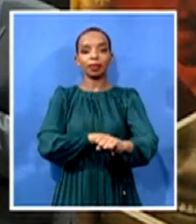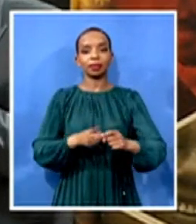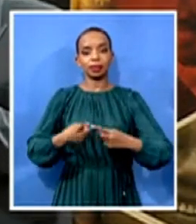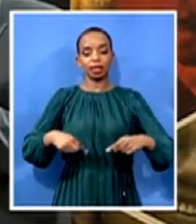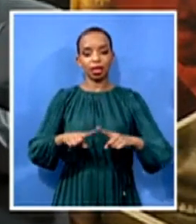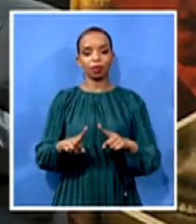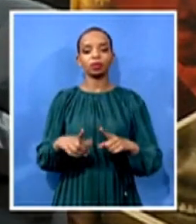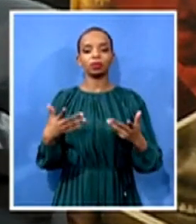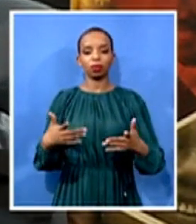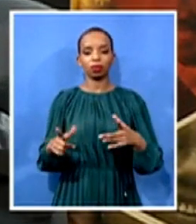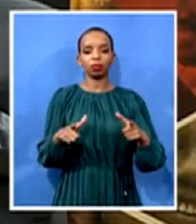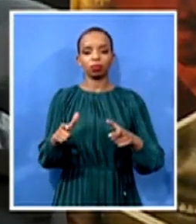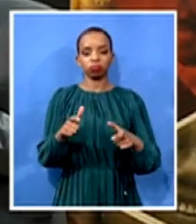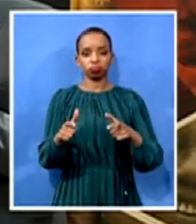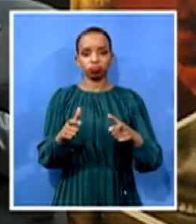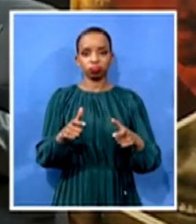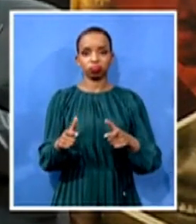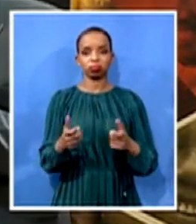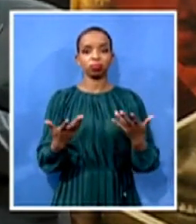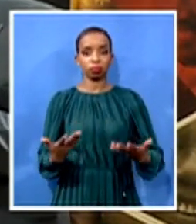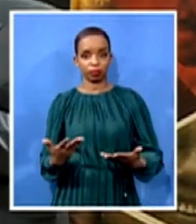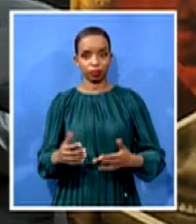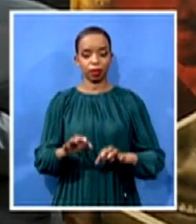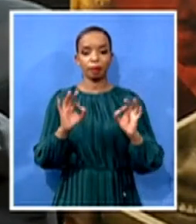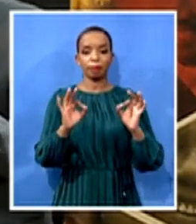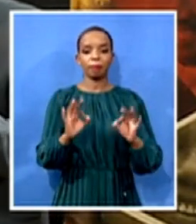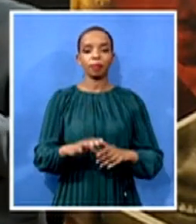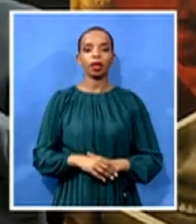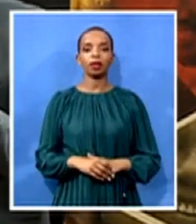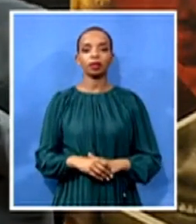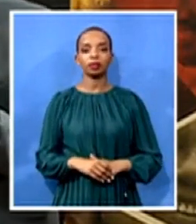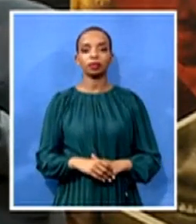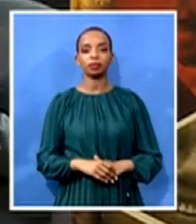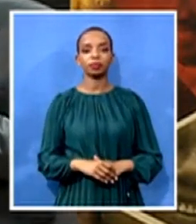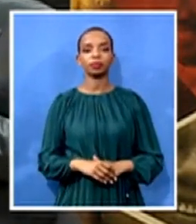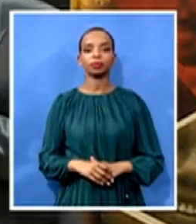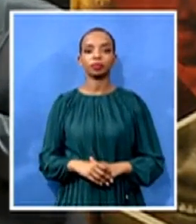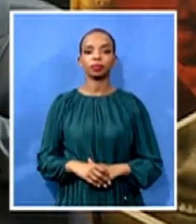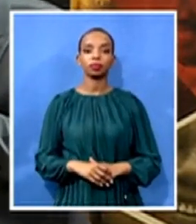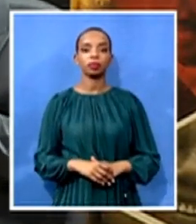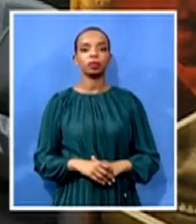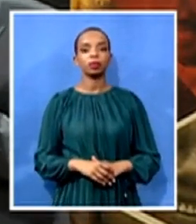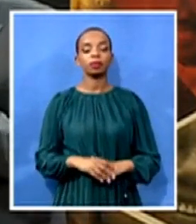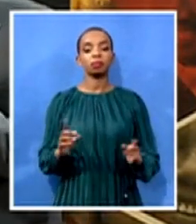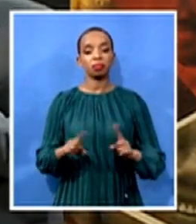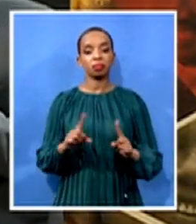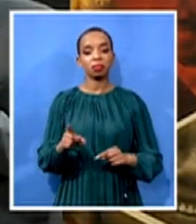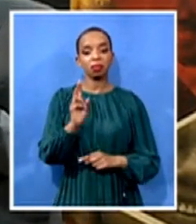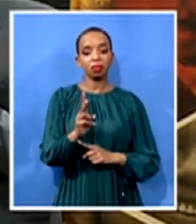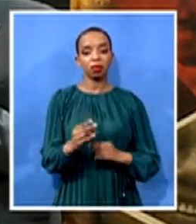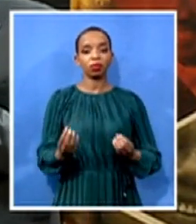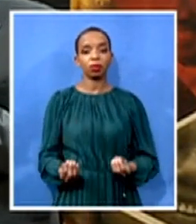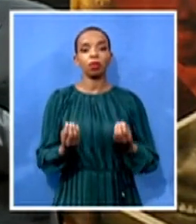the geospread of our province. Our department will provide additional nurses and general staff